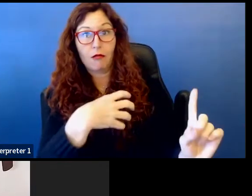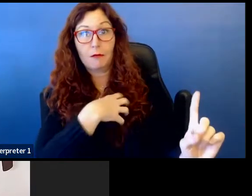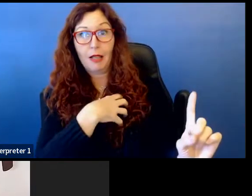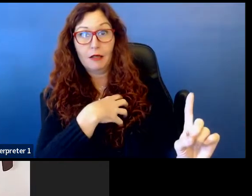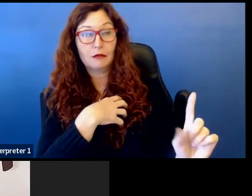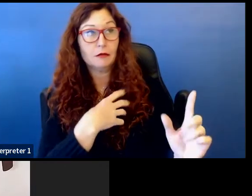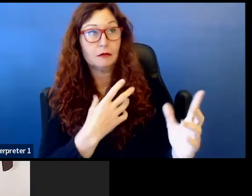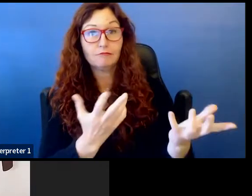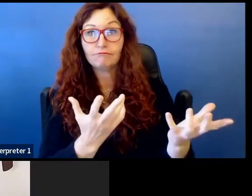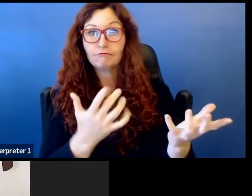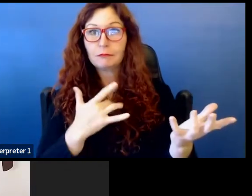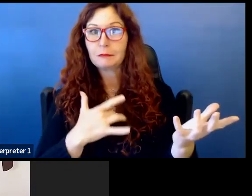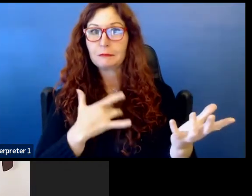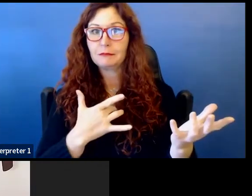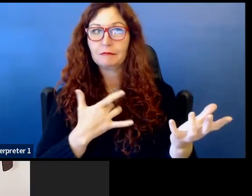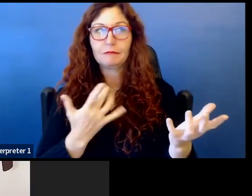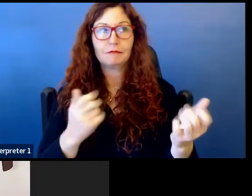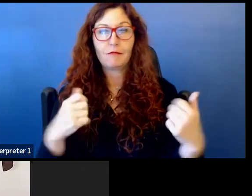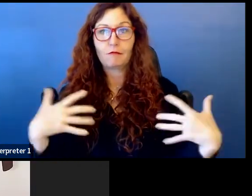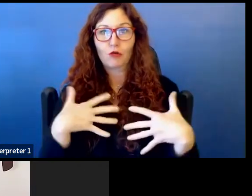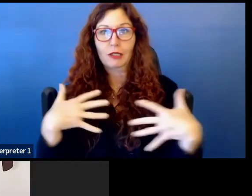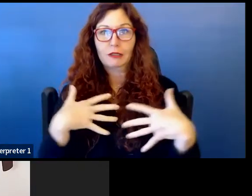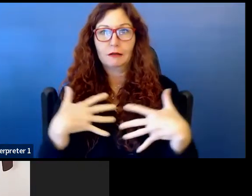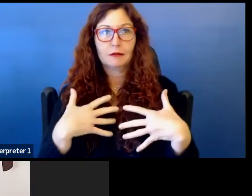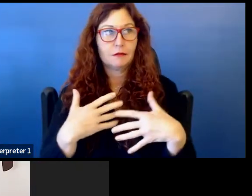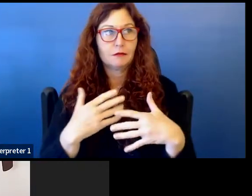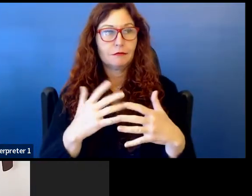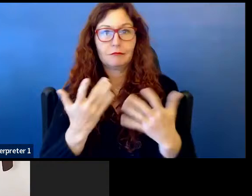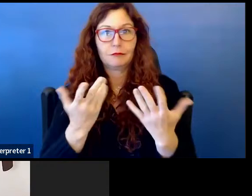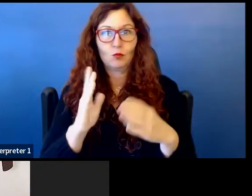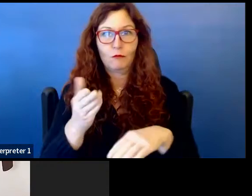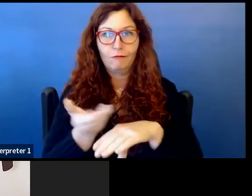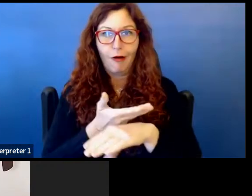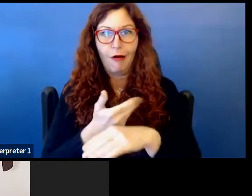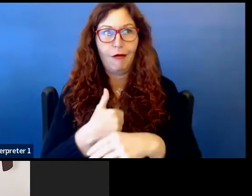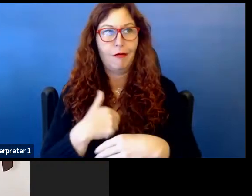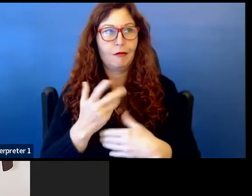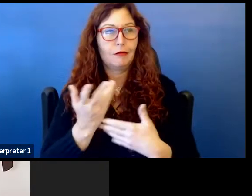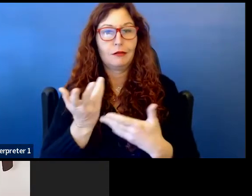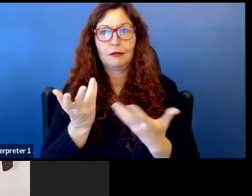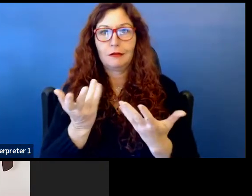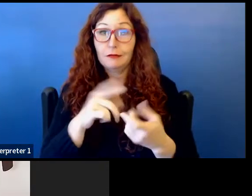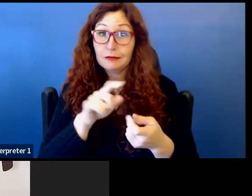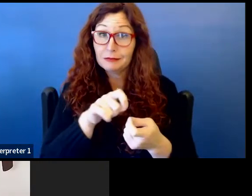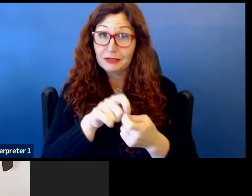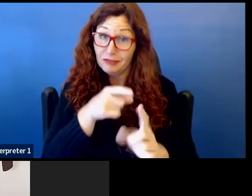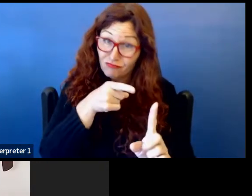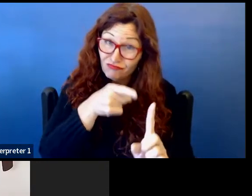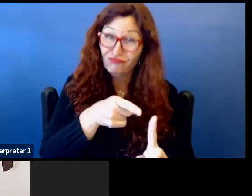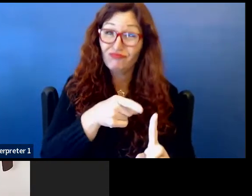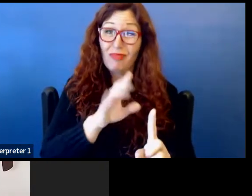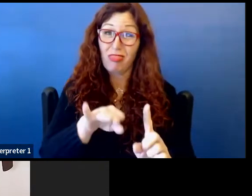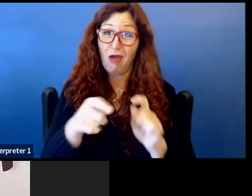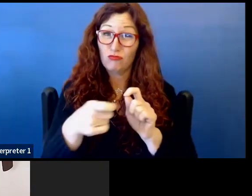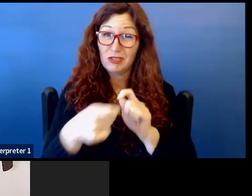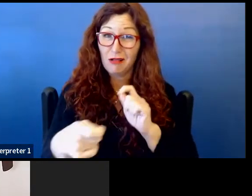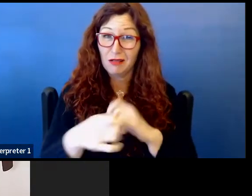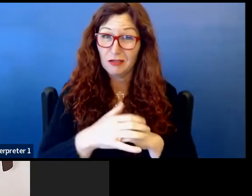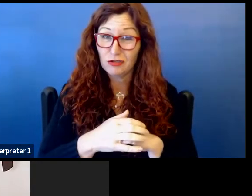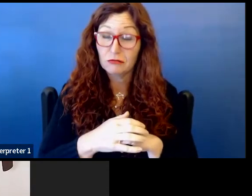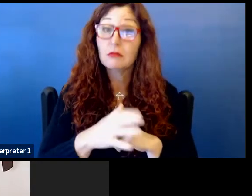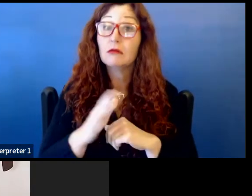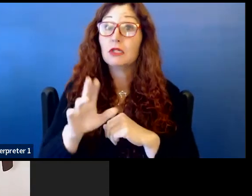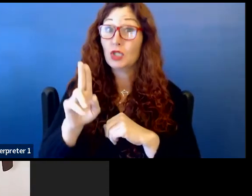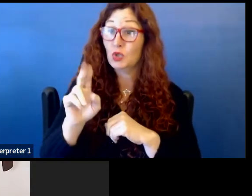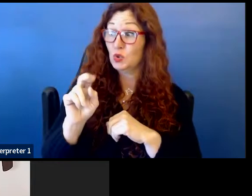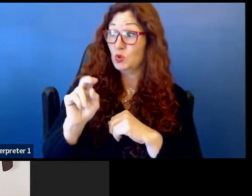um or or speaking up uh inside the workplace uh retaliation specifically by um the union is that